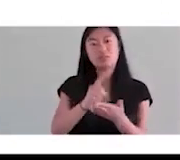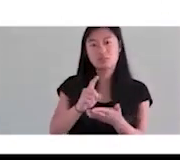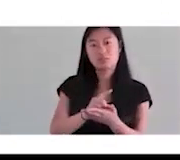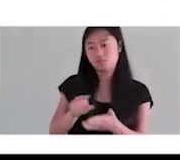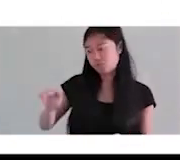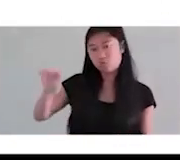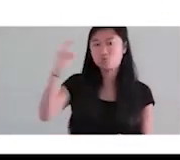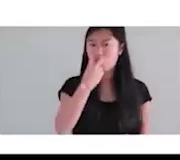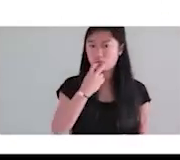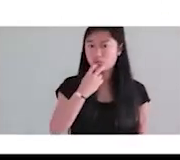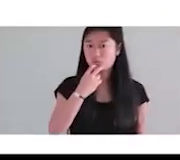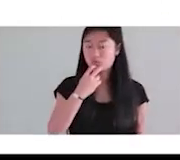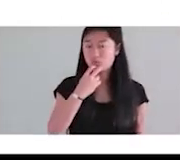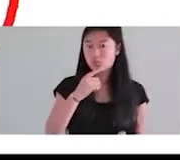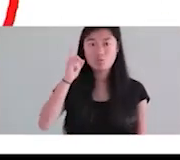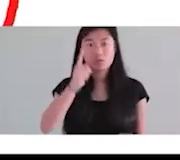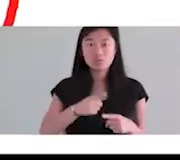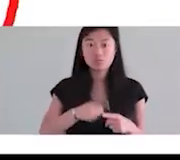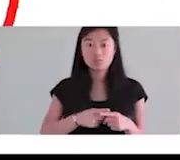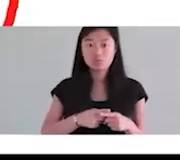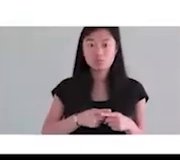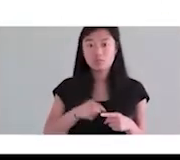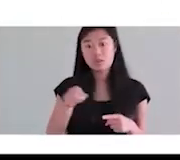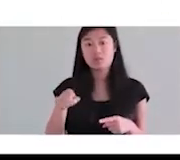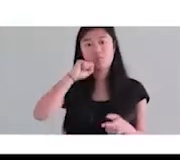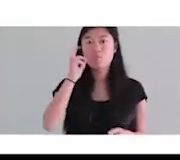sick, and that can make them unable to hear.